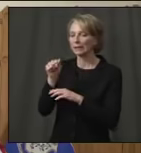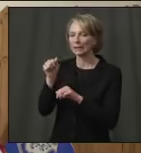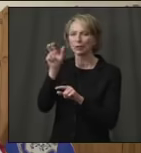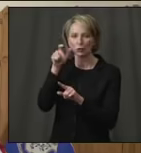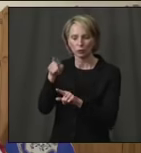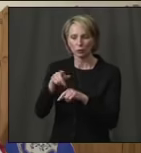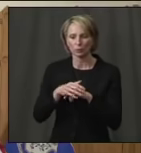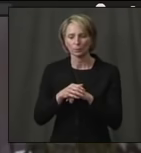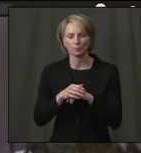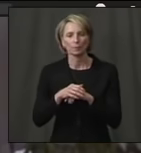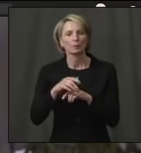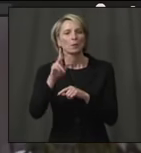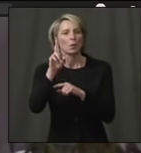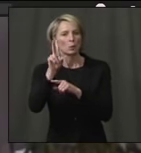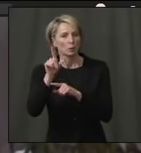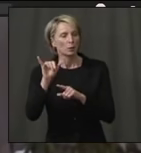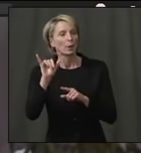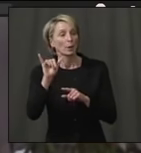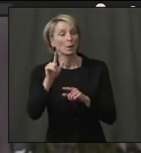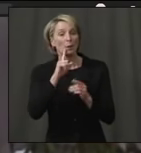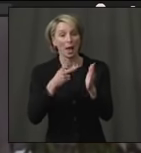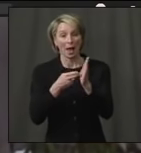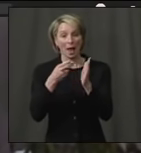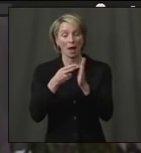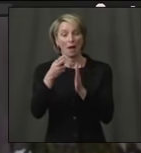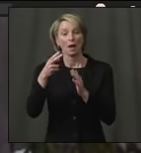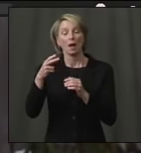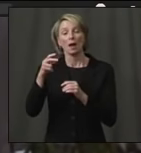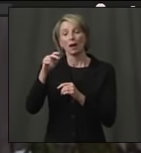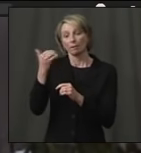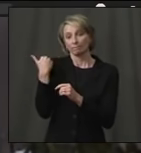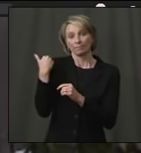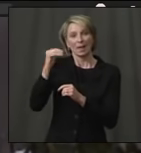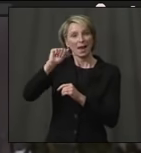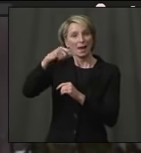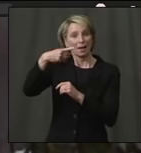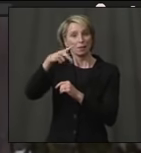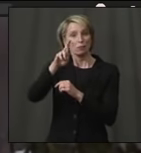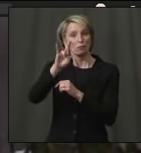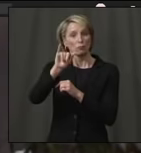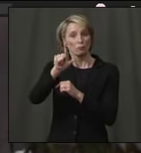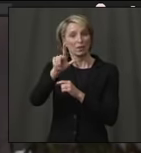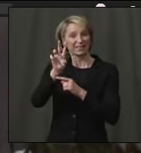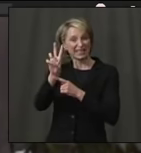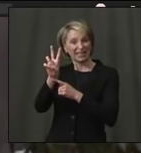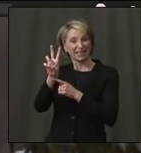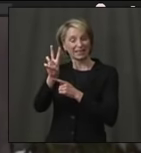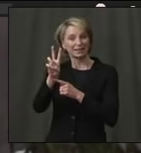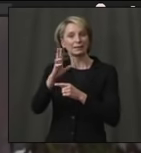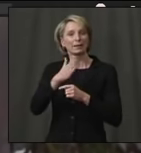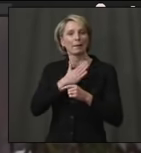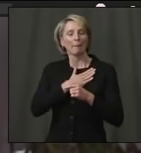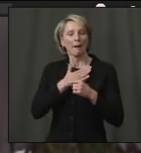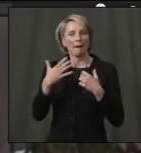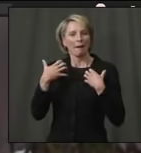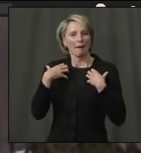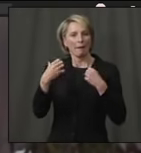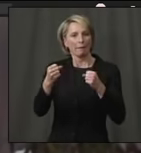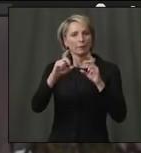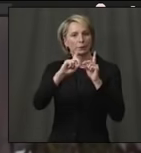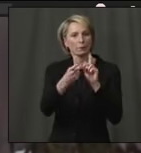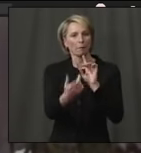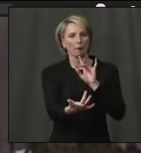to answer your question, that was April 6th when the local health director called me to say I was on the list released by Danbury